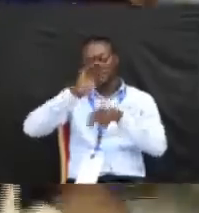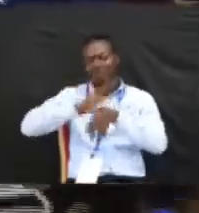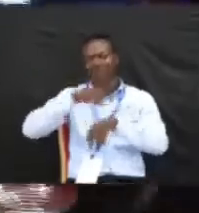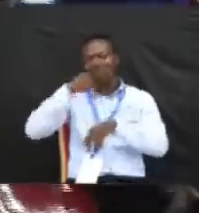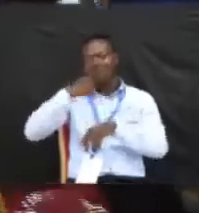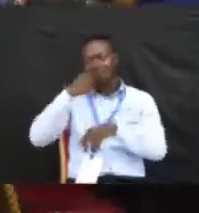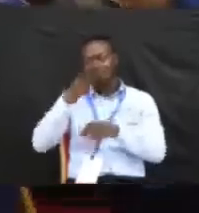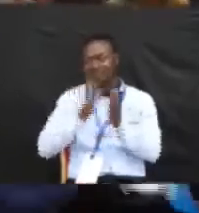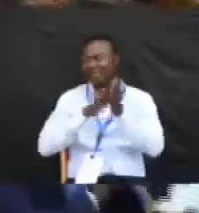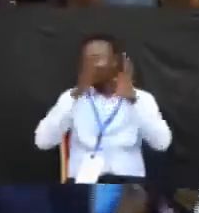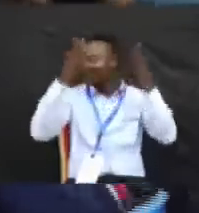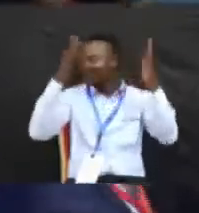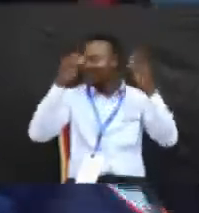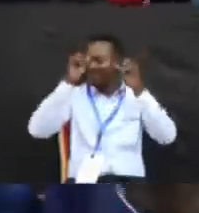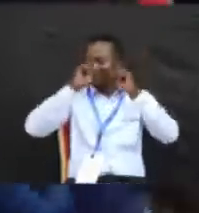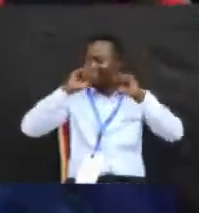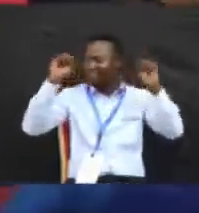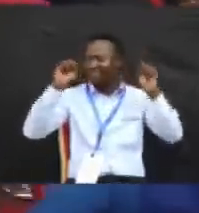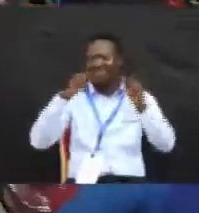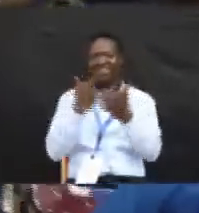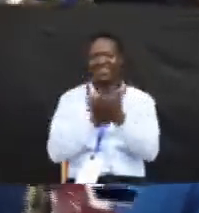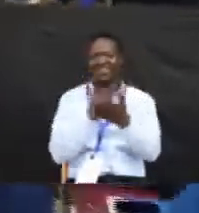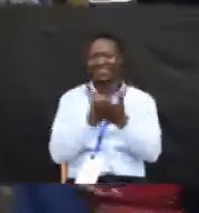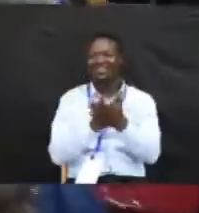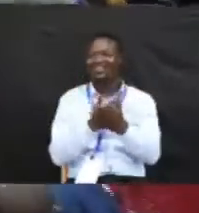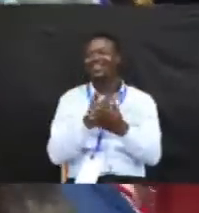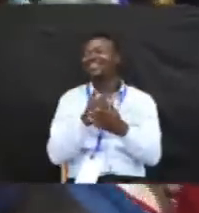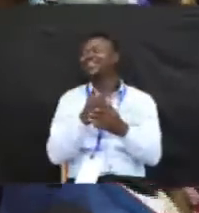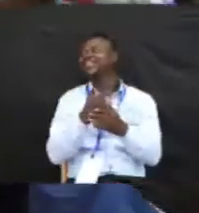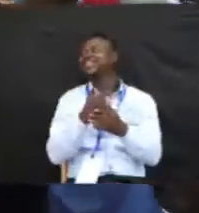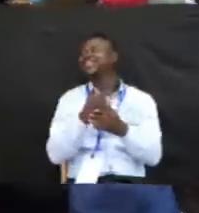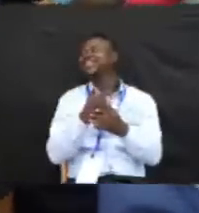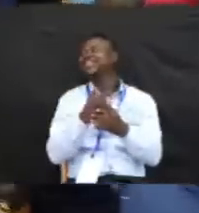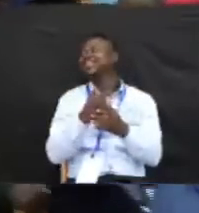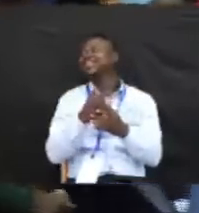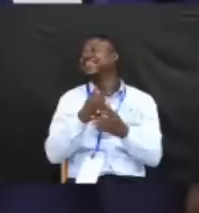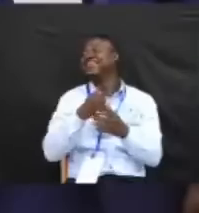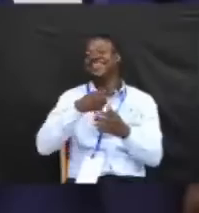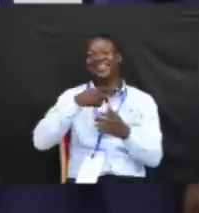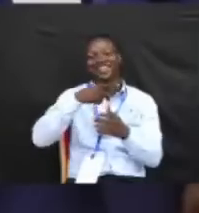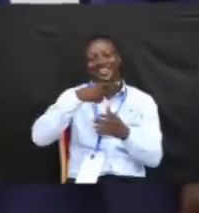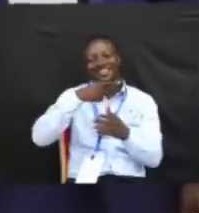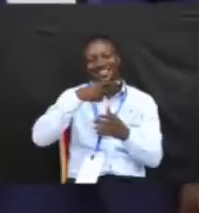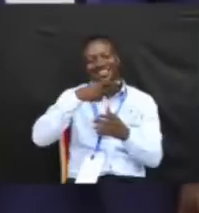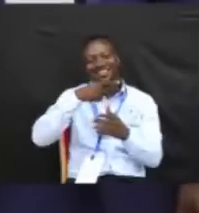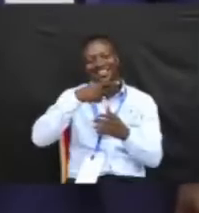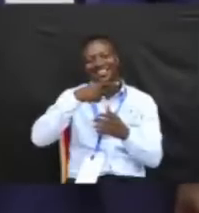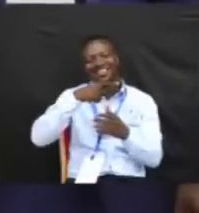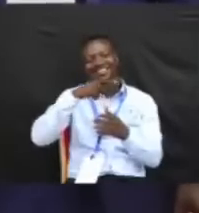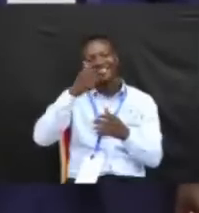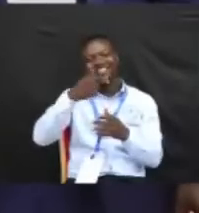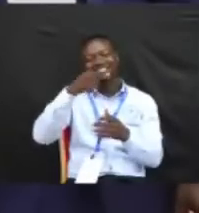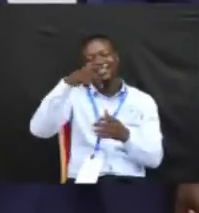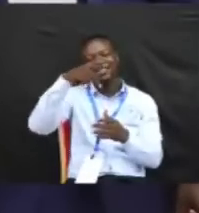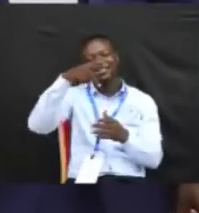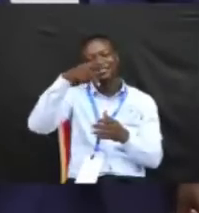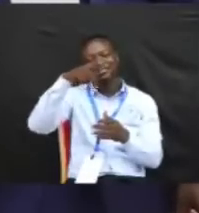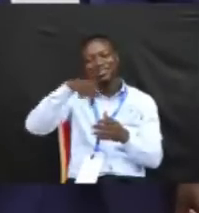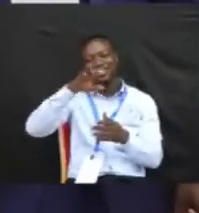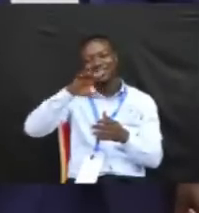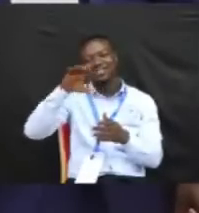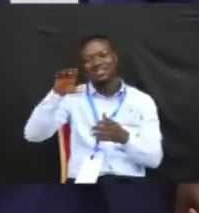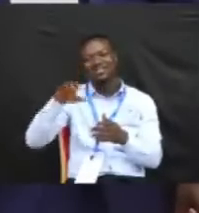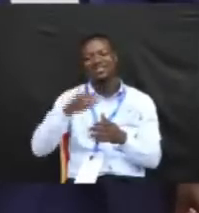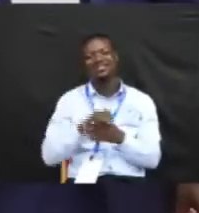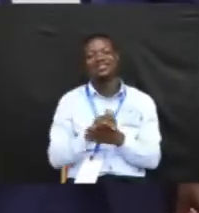Pentecost, President Ghana Pentecosta and Charismatic Council. Thank you very much.